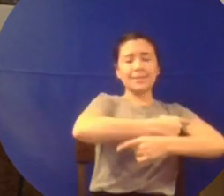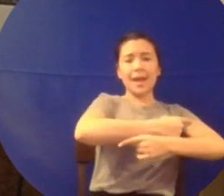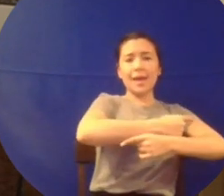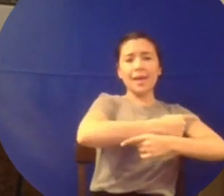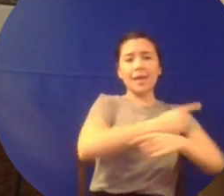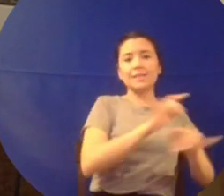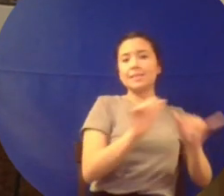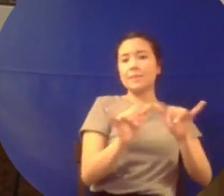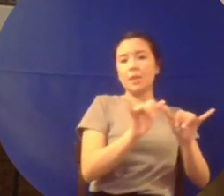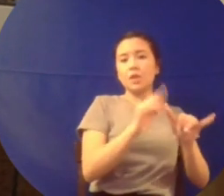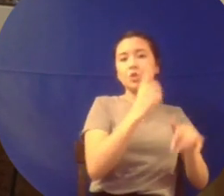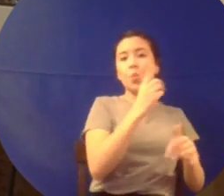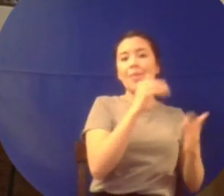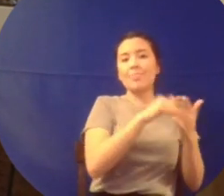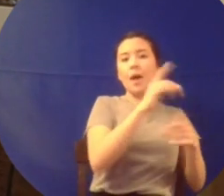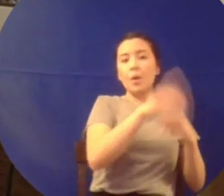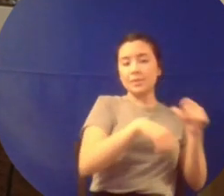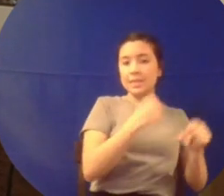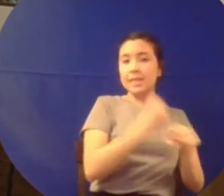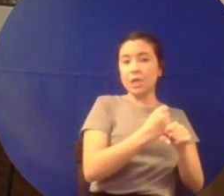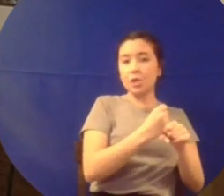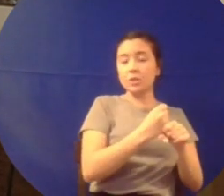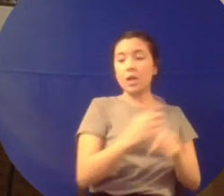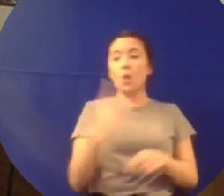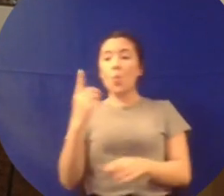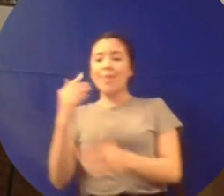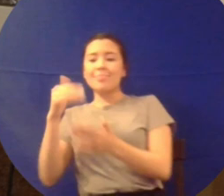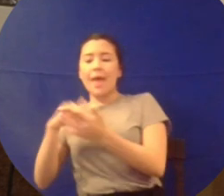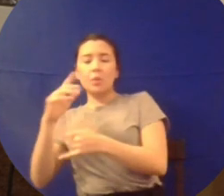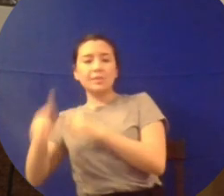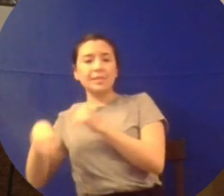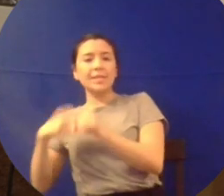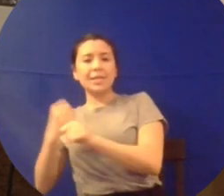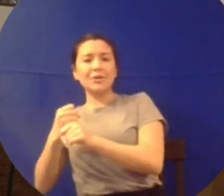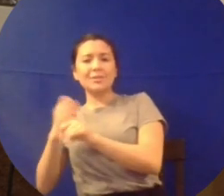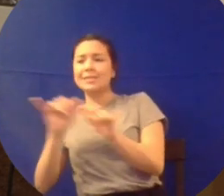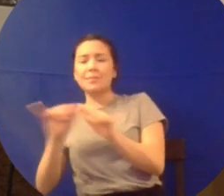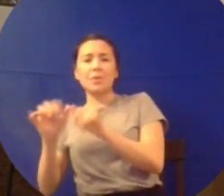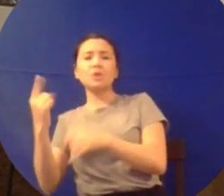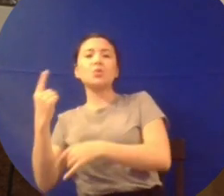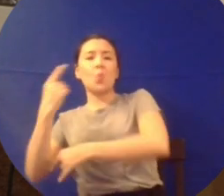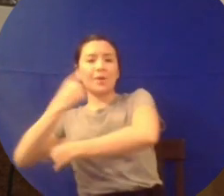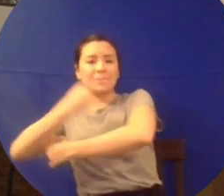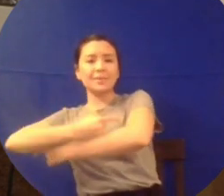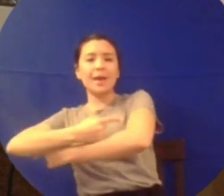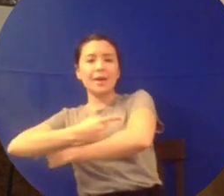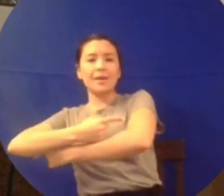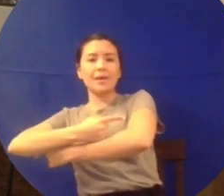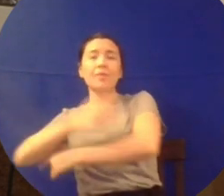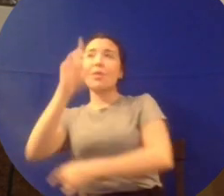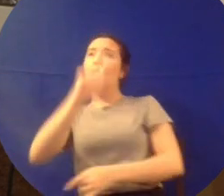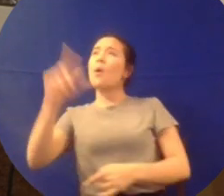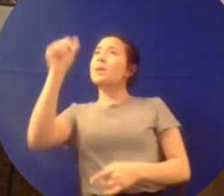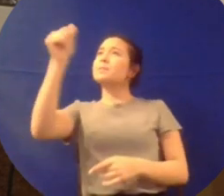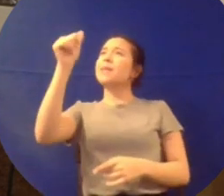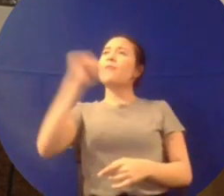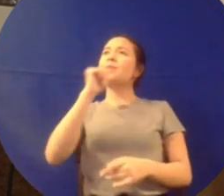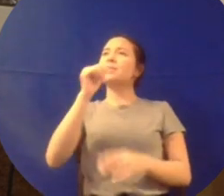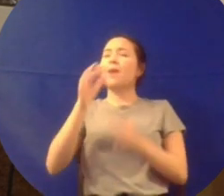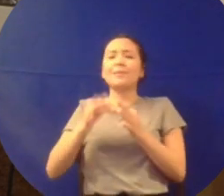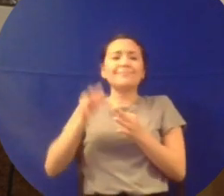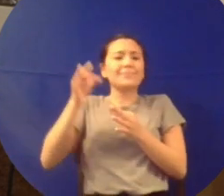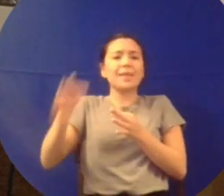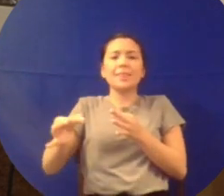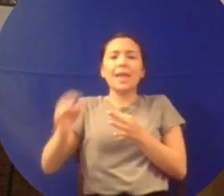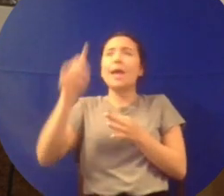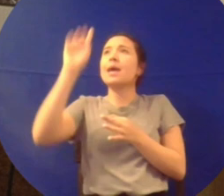is like 1,000 years, and 1,000 years like one day. The Lord does not delay his promise,